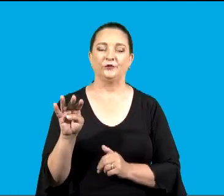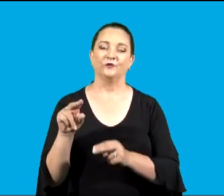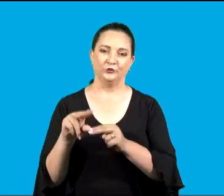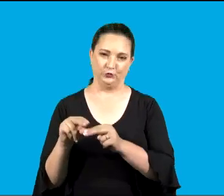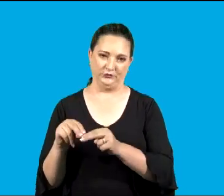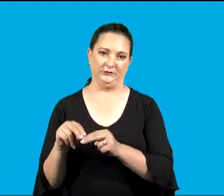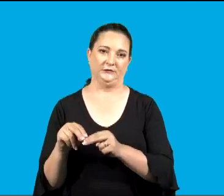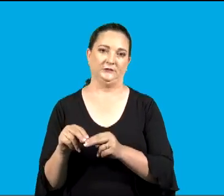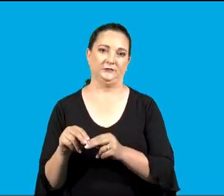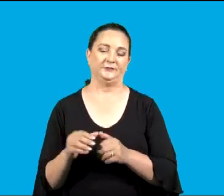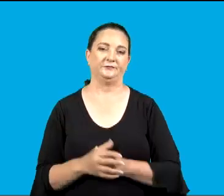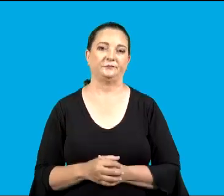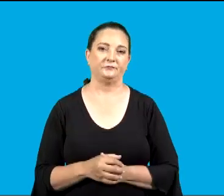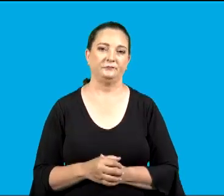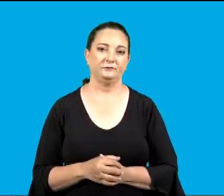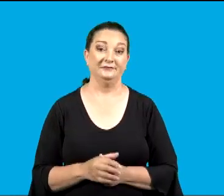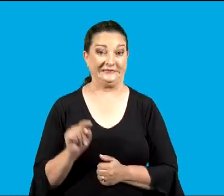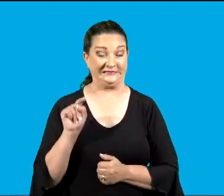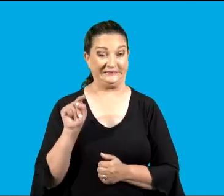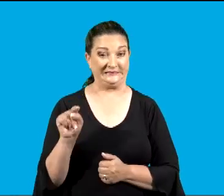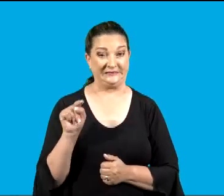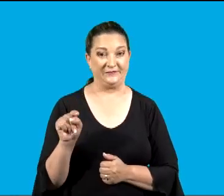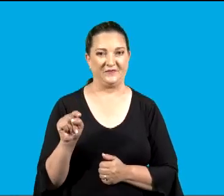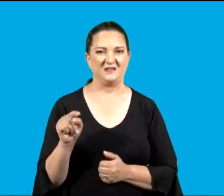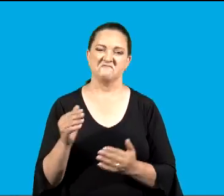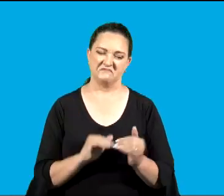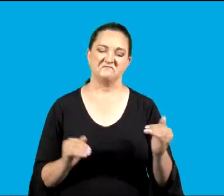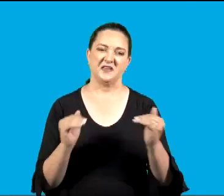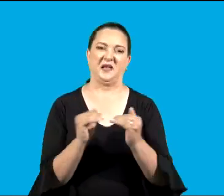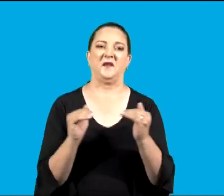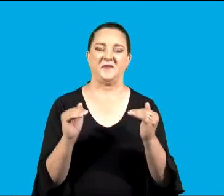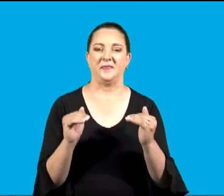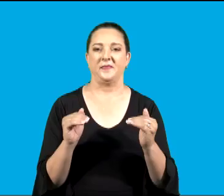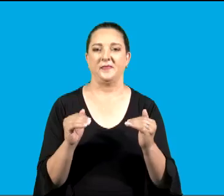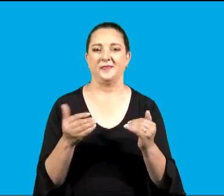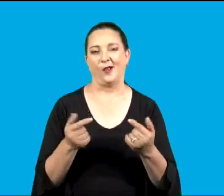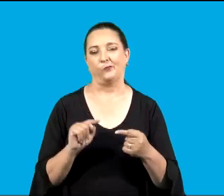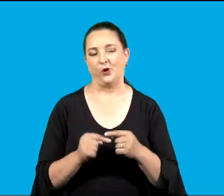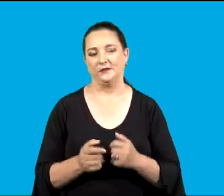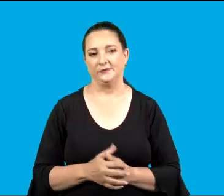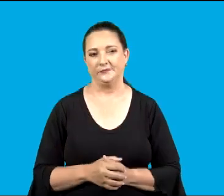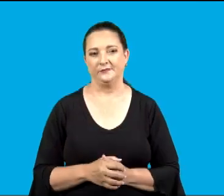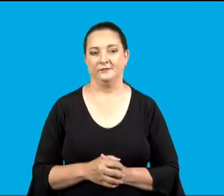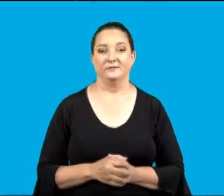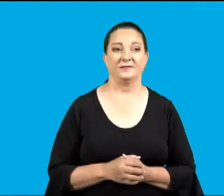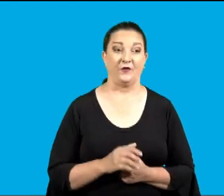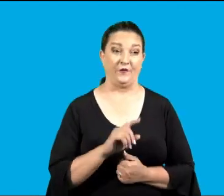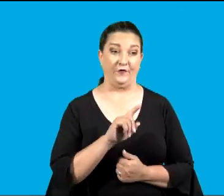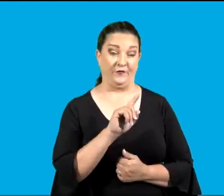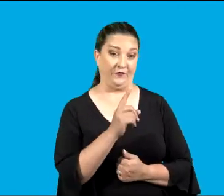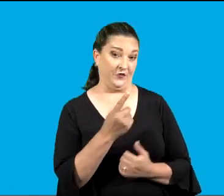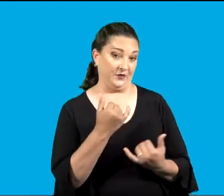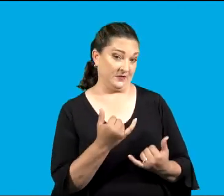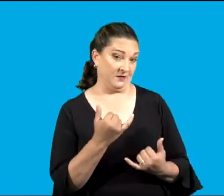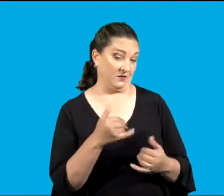69,677.4 units. That becomes your break-even point. The